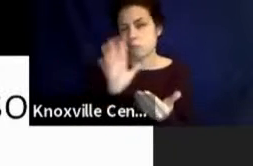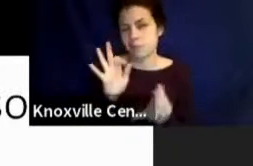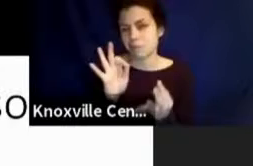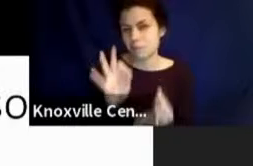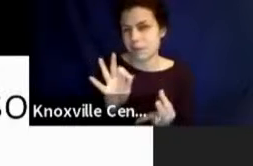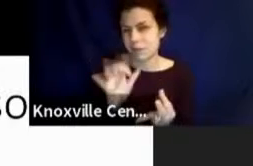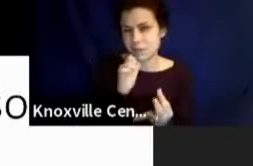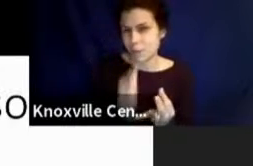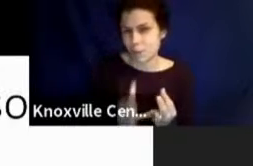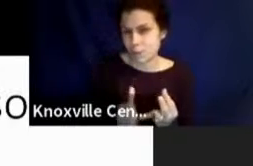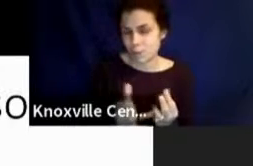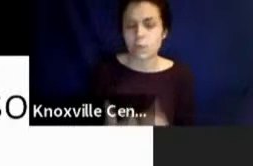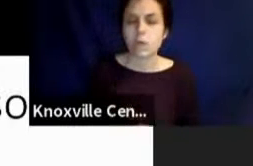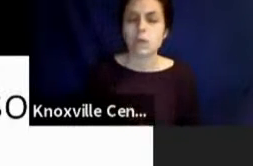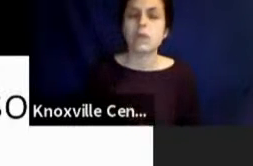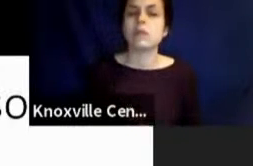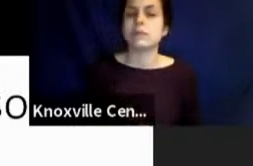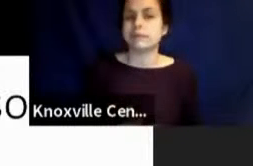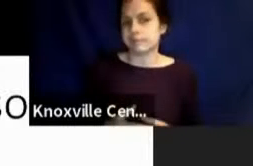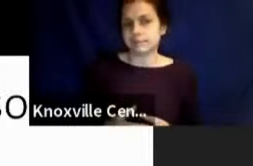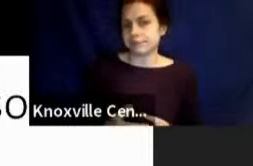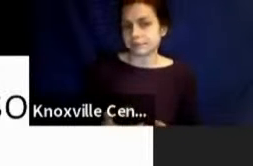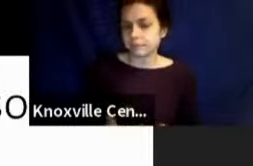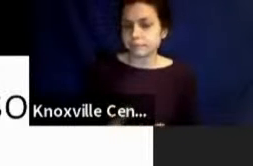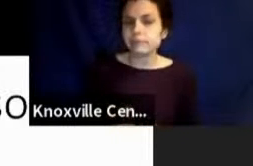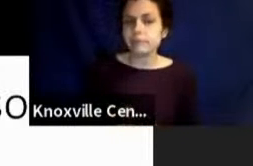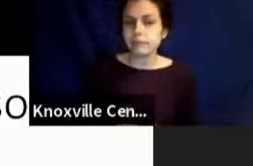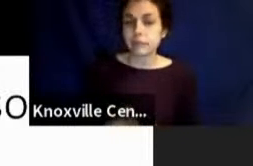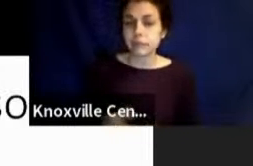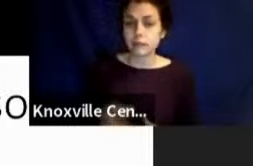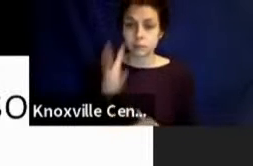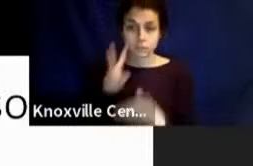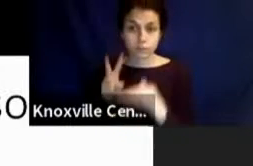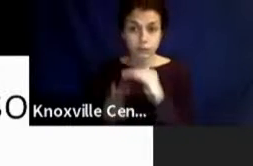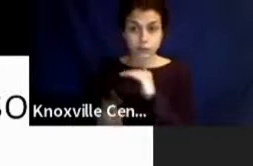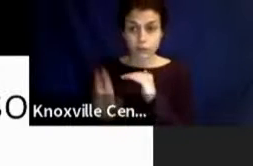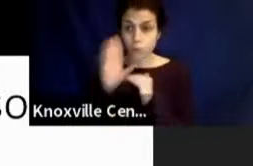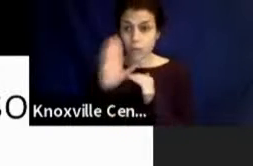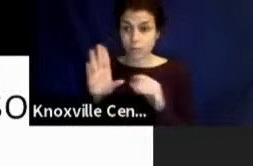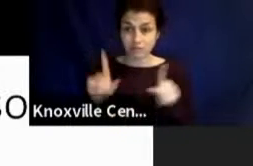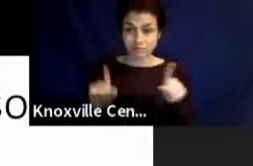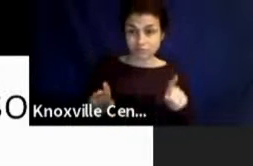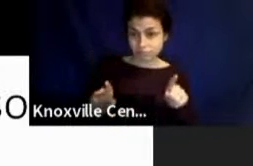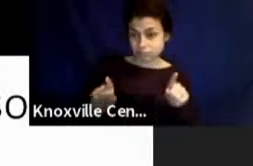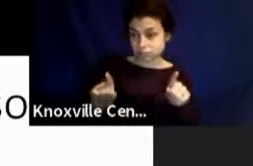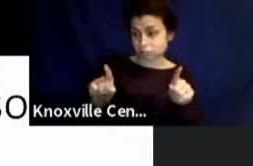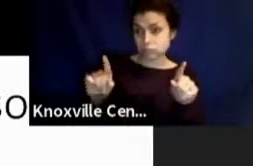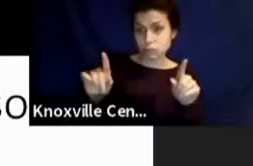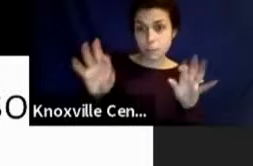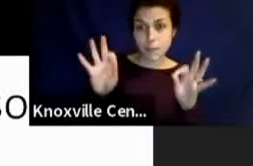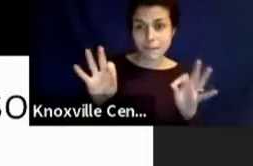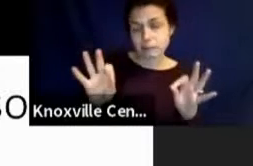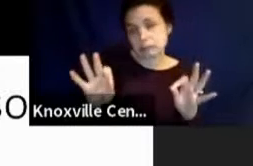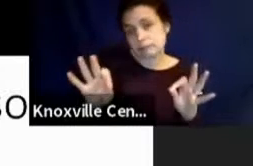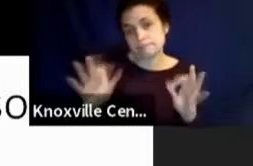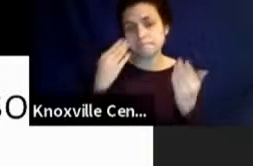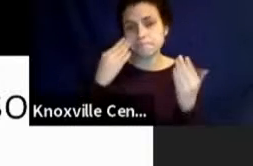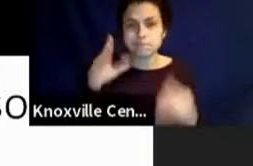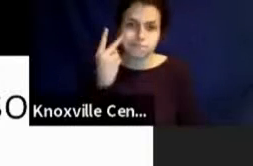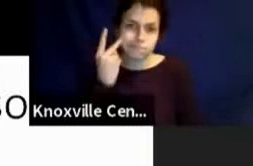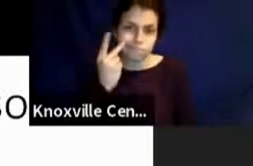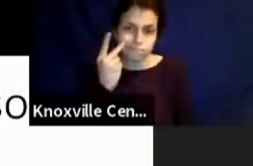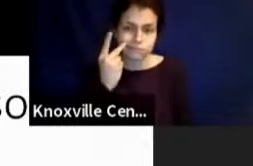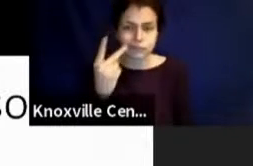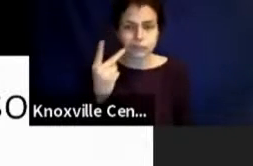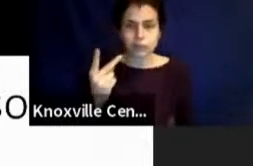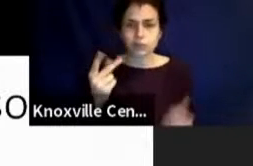so I don't know if we're going to land where these projections say. I've always said take it with a grain of salt because it's trying to